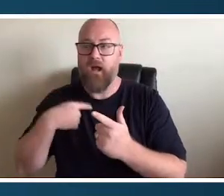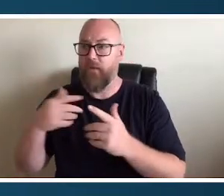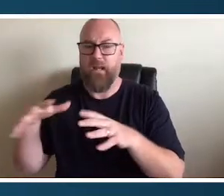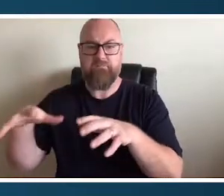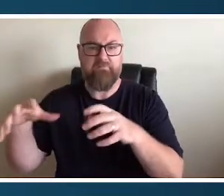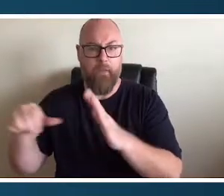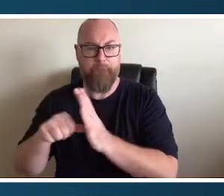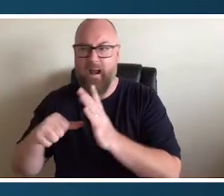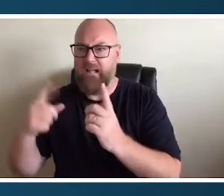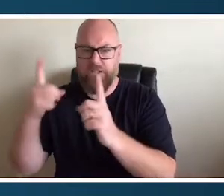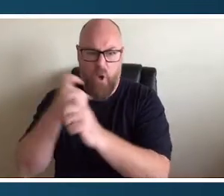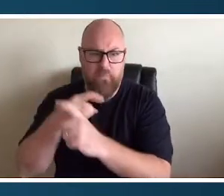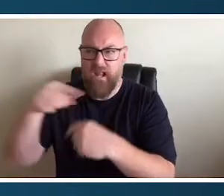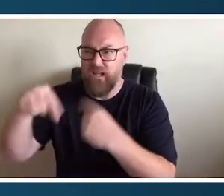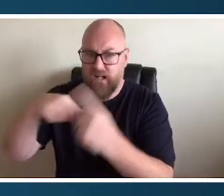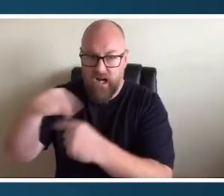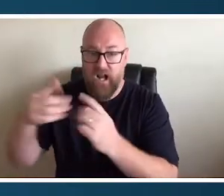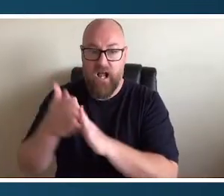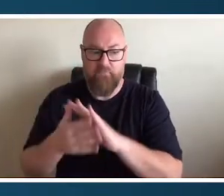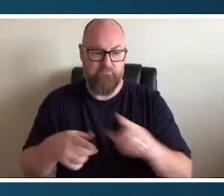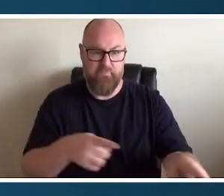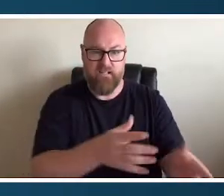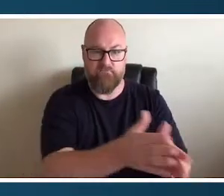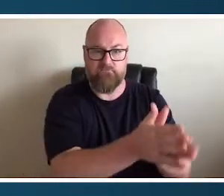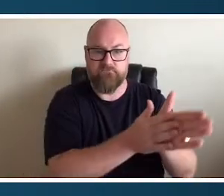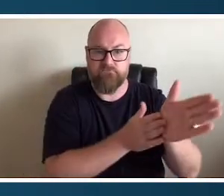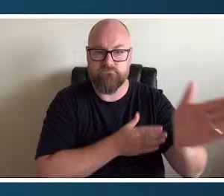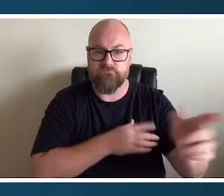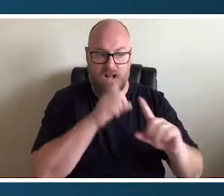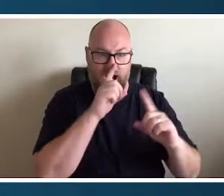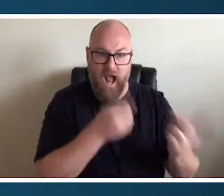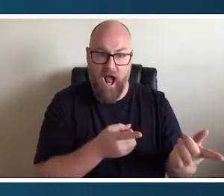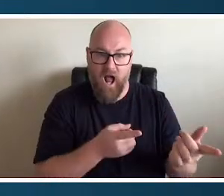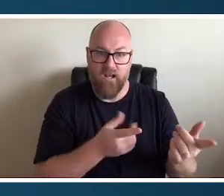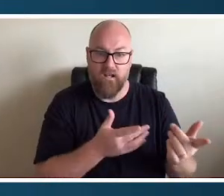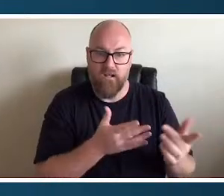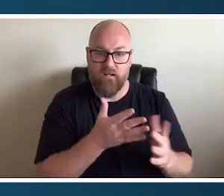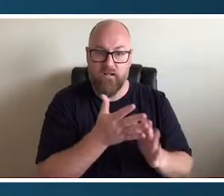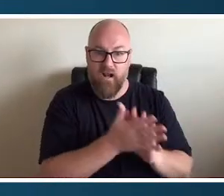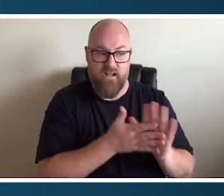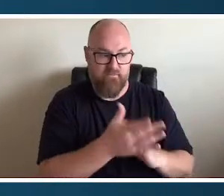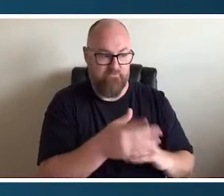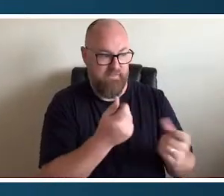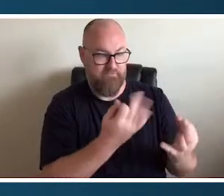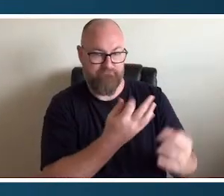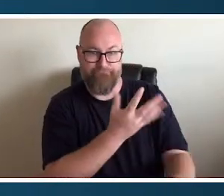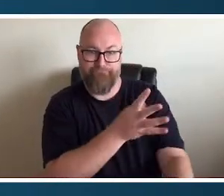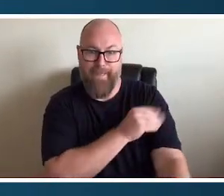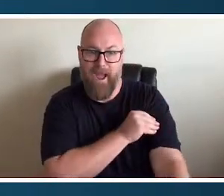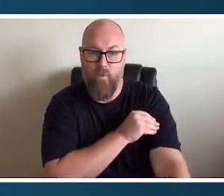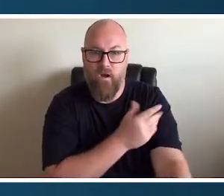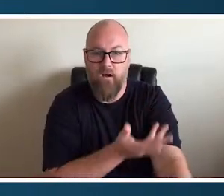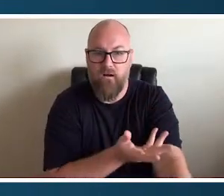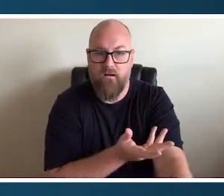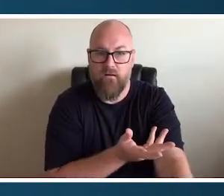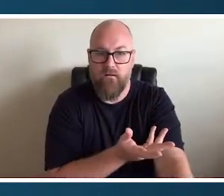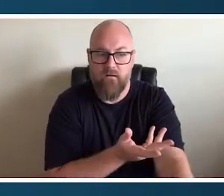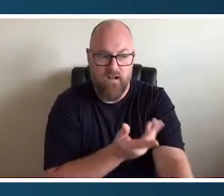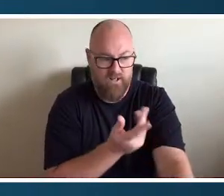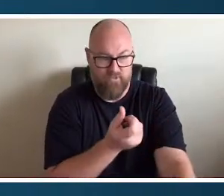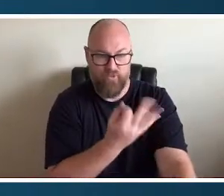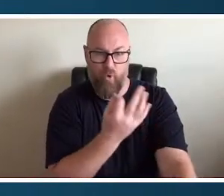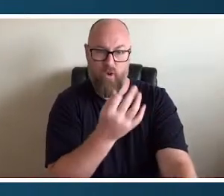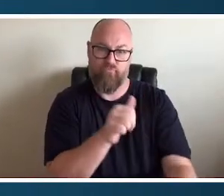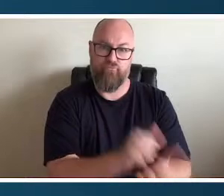leaving individuals and communities disempowered and lacking the support they need to manage and recover from crisis.